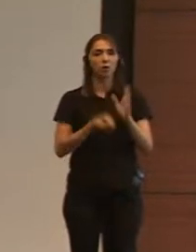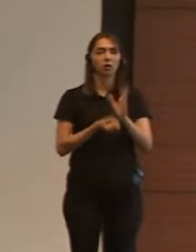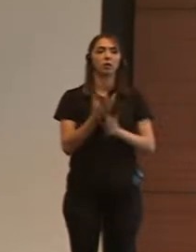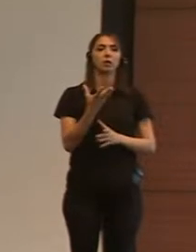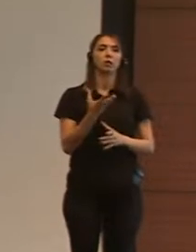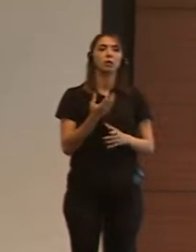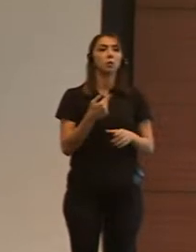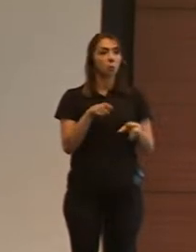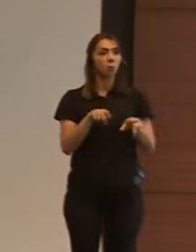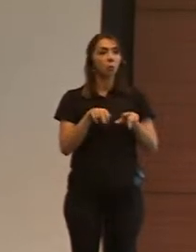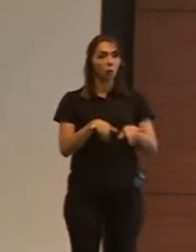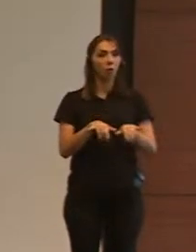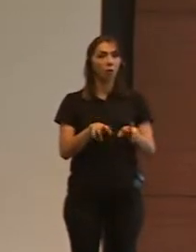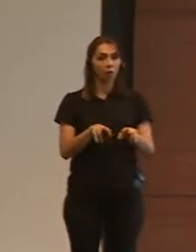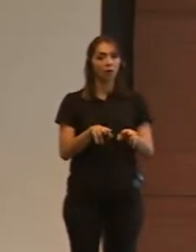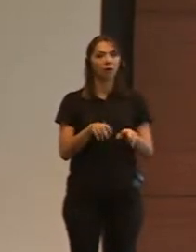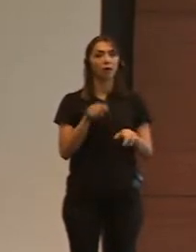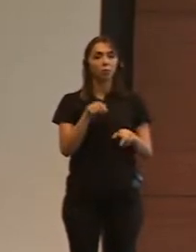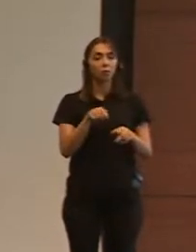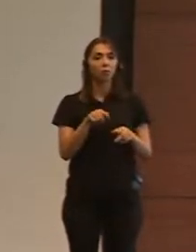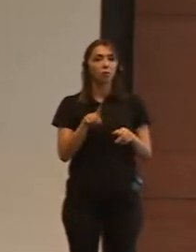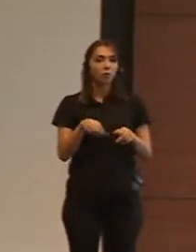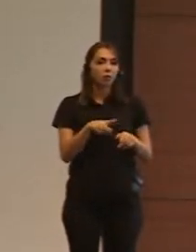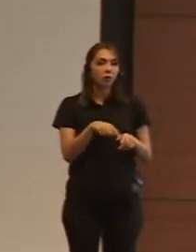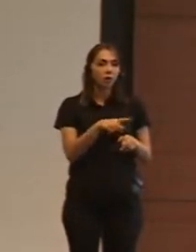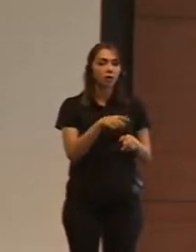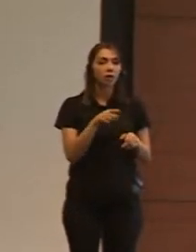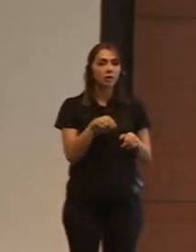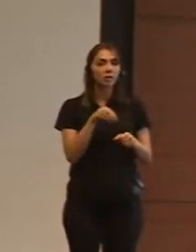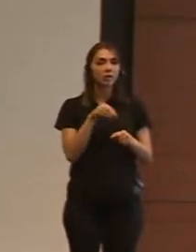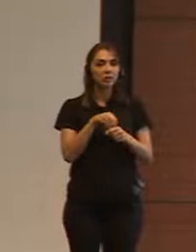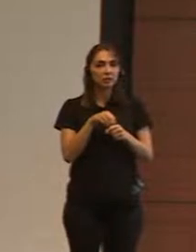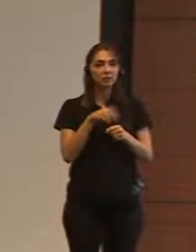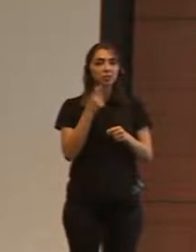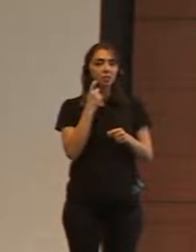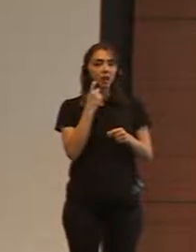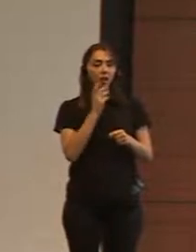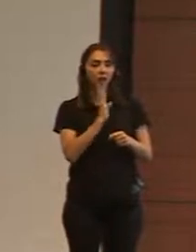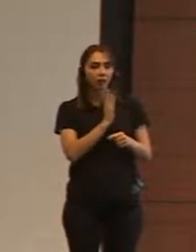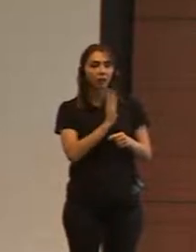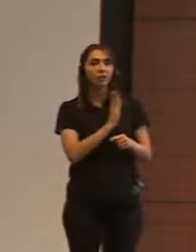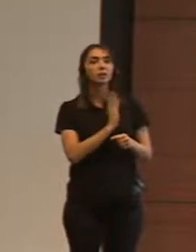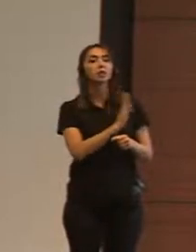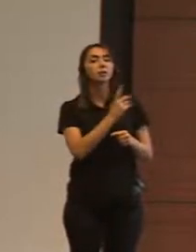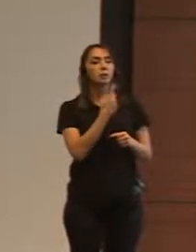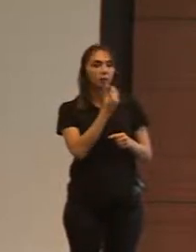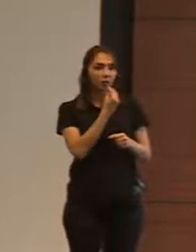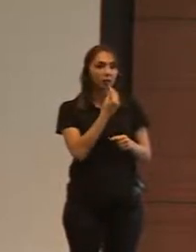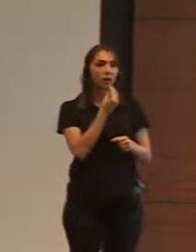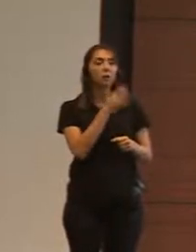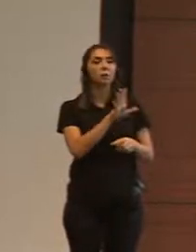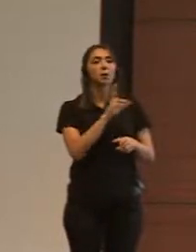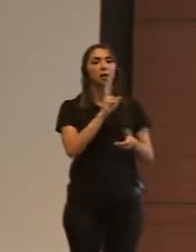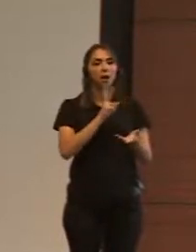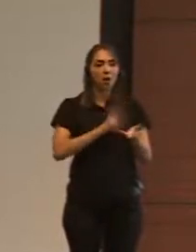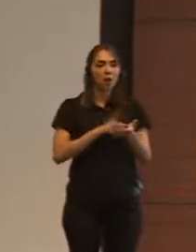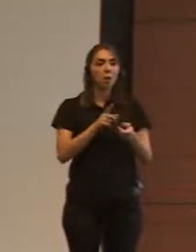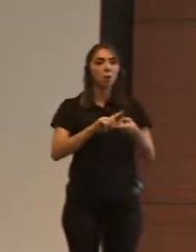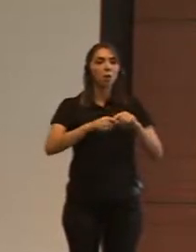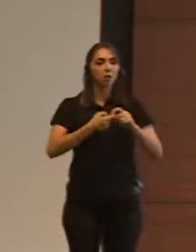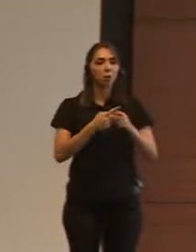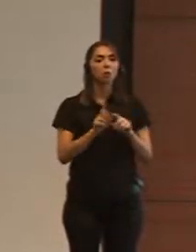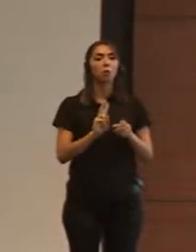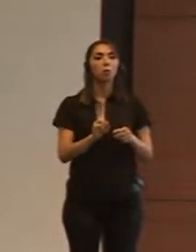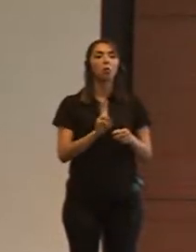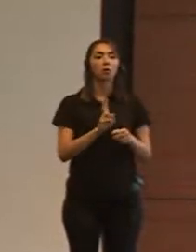mathematical modeling and this way we see whether this